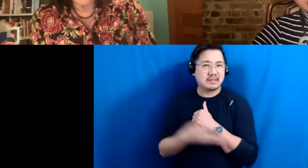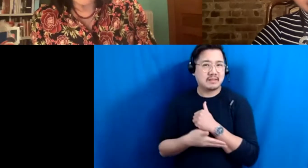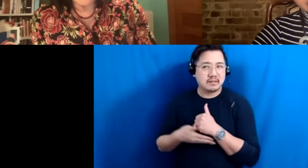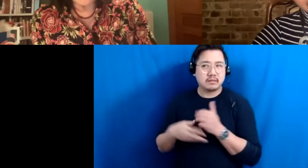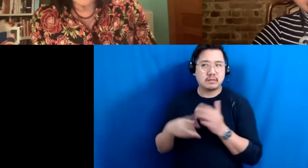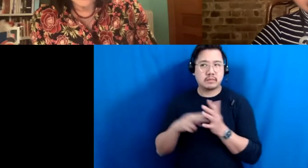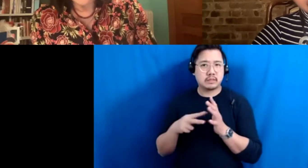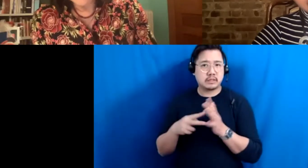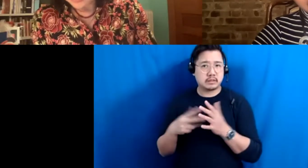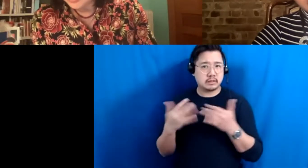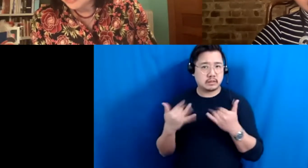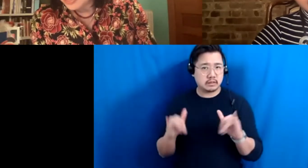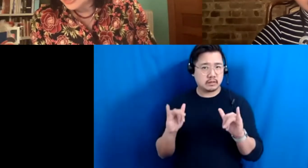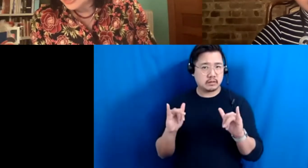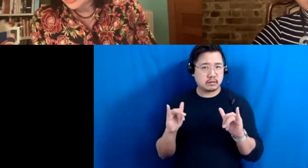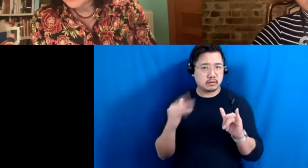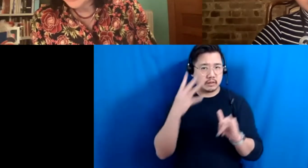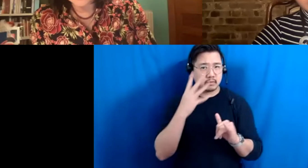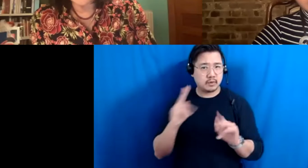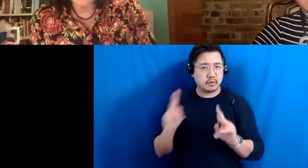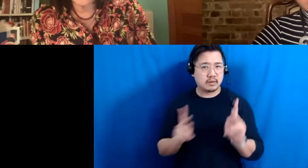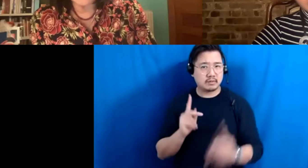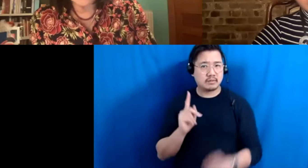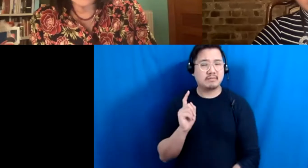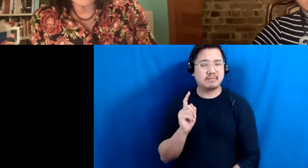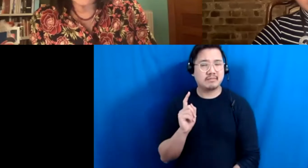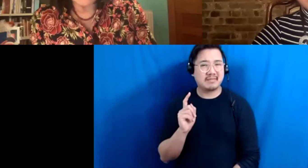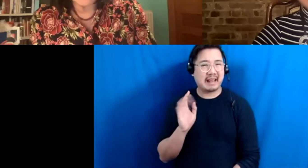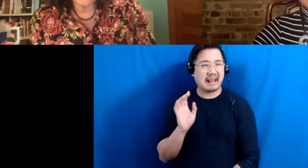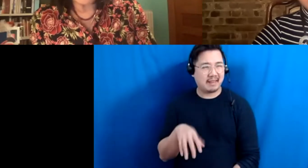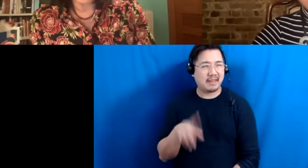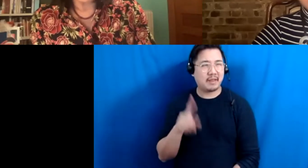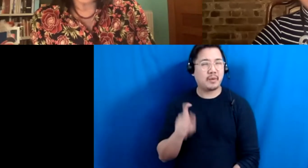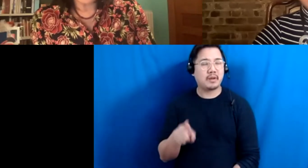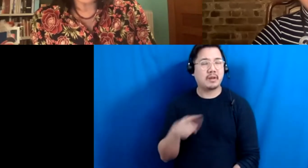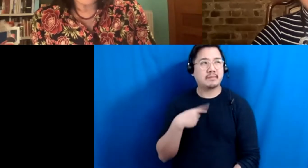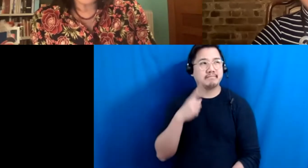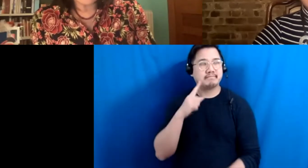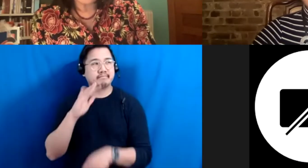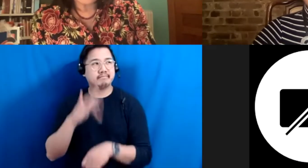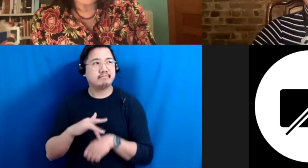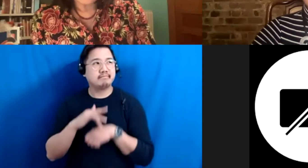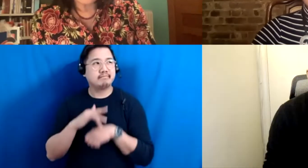immigrants anymore? And it was one of the questions that I was thinking about the whole time I was writing the book.